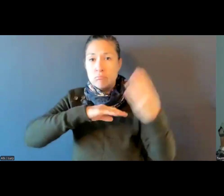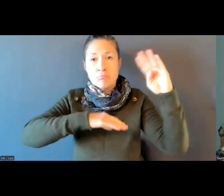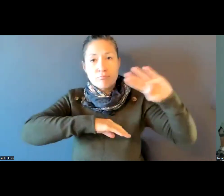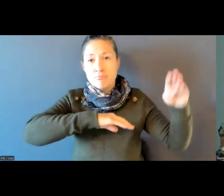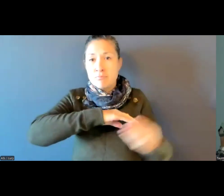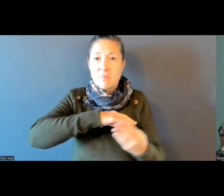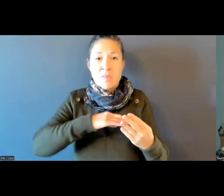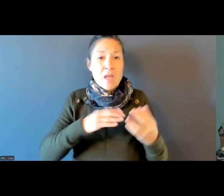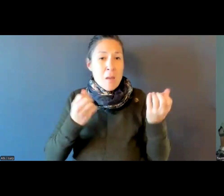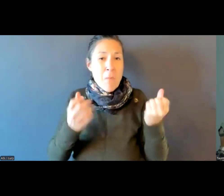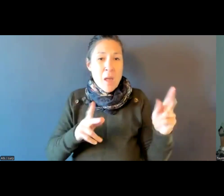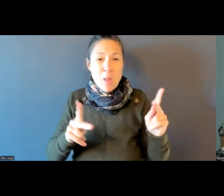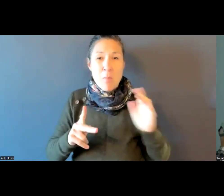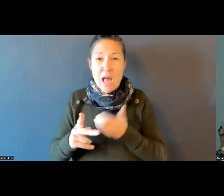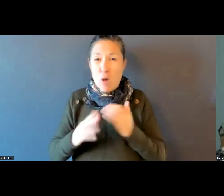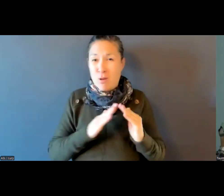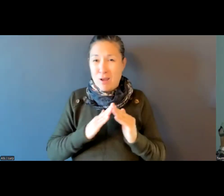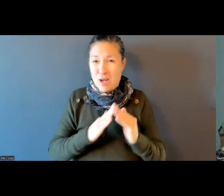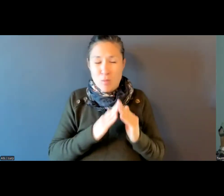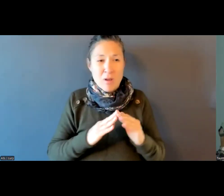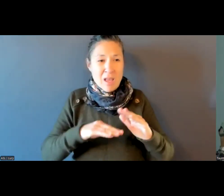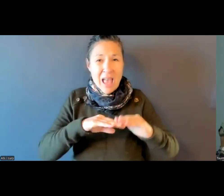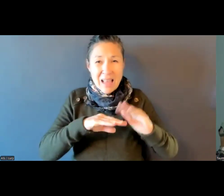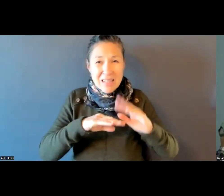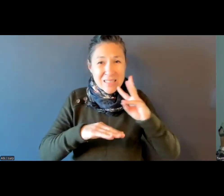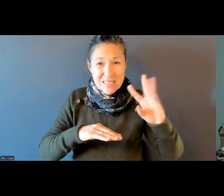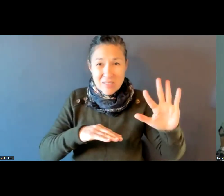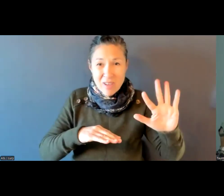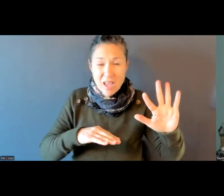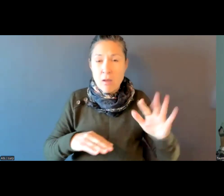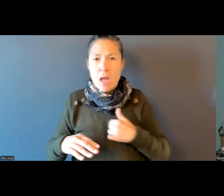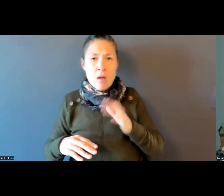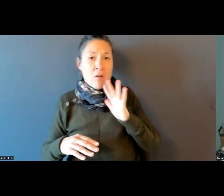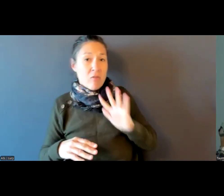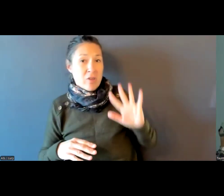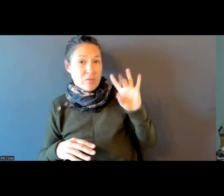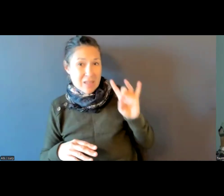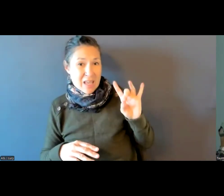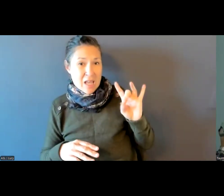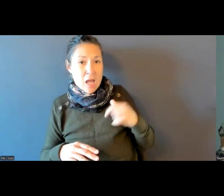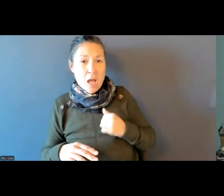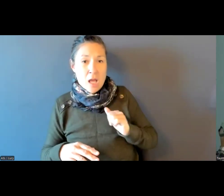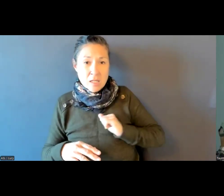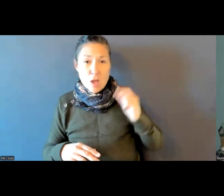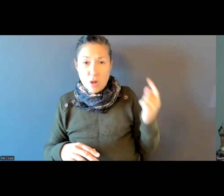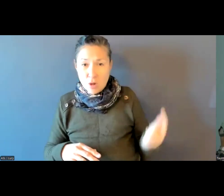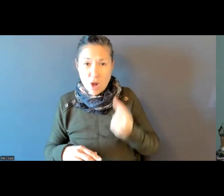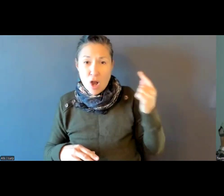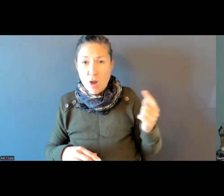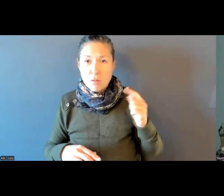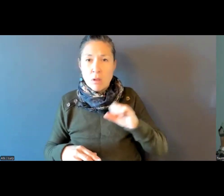65 and over. I myself, I'm 58, and I have a constant,